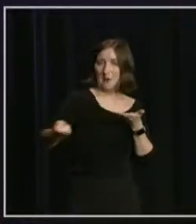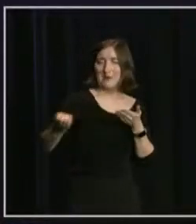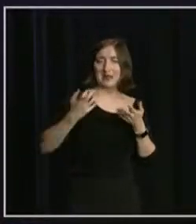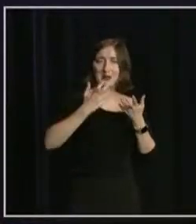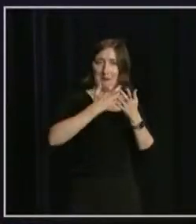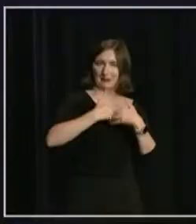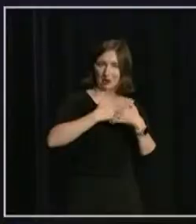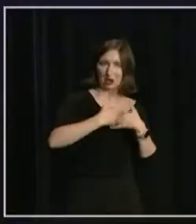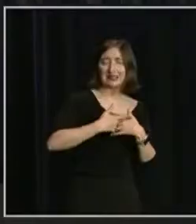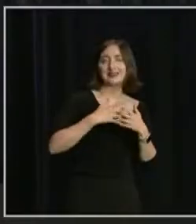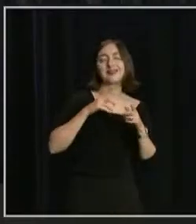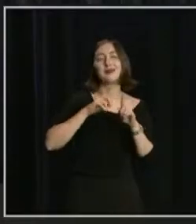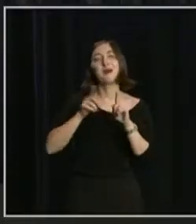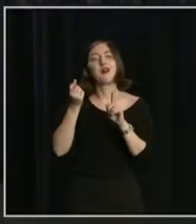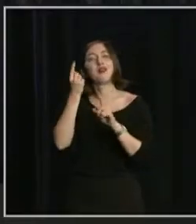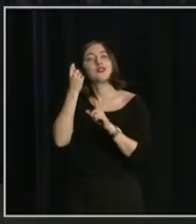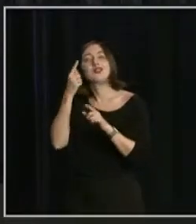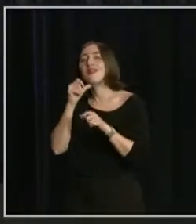to run it.